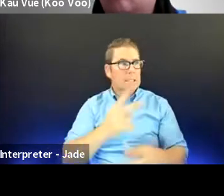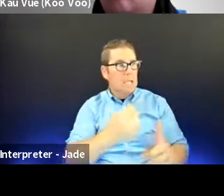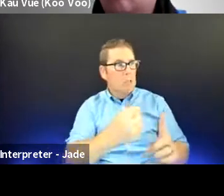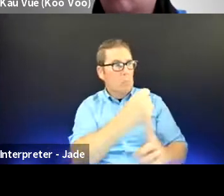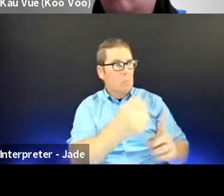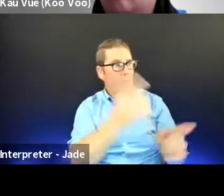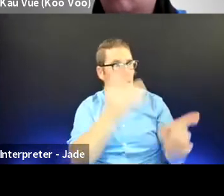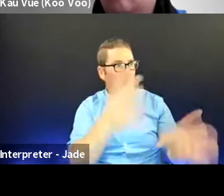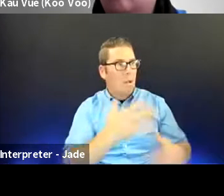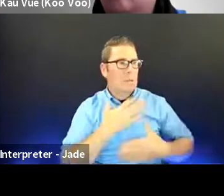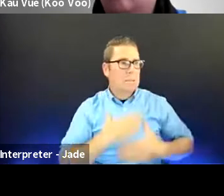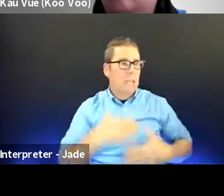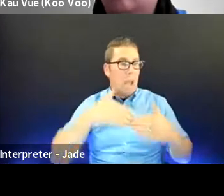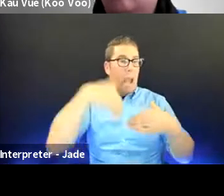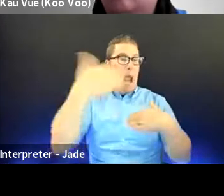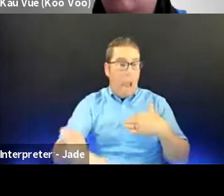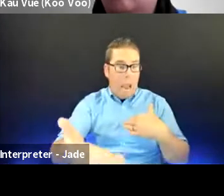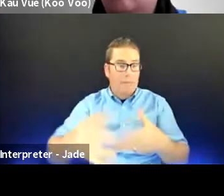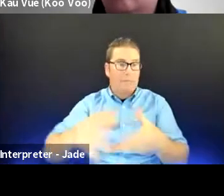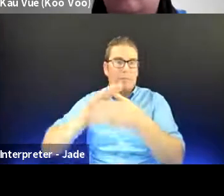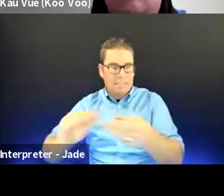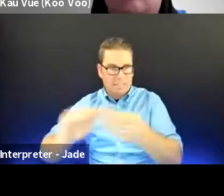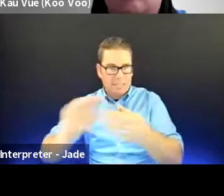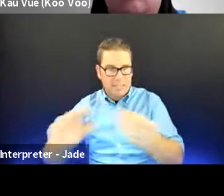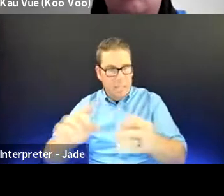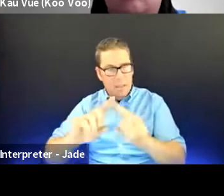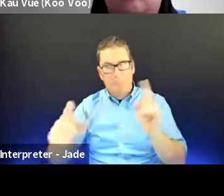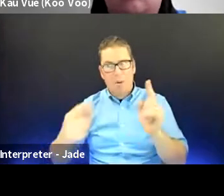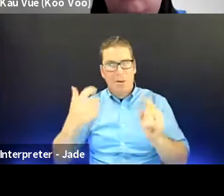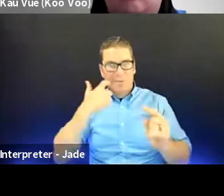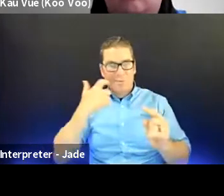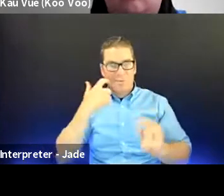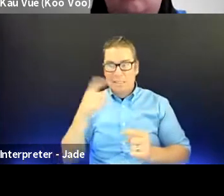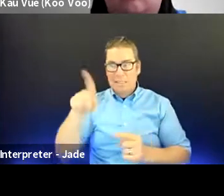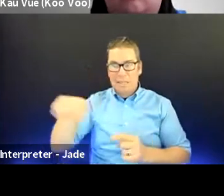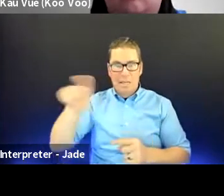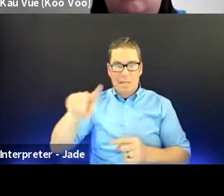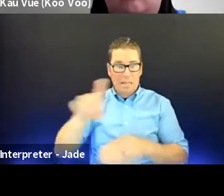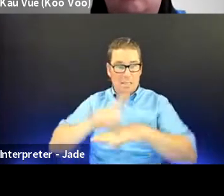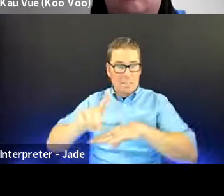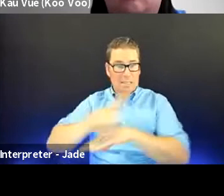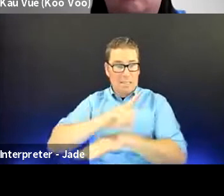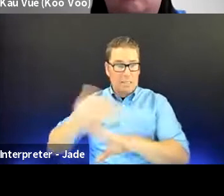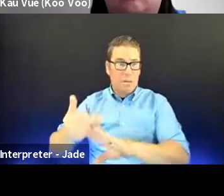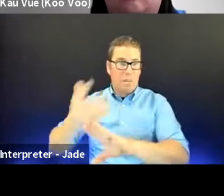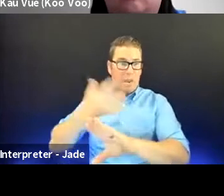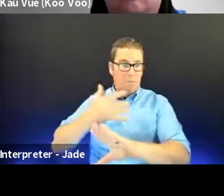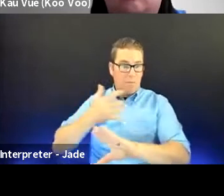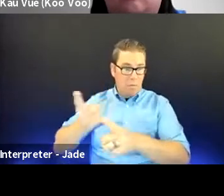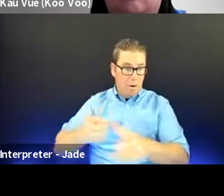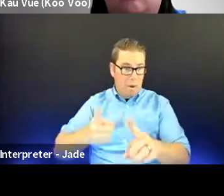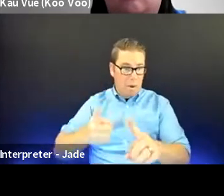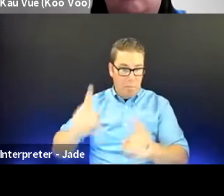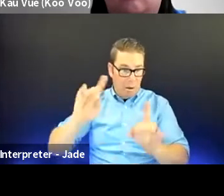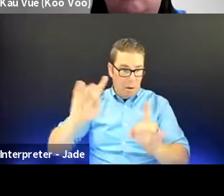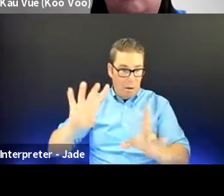the district's statement. It has meaning, especially if it goes beyond the statement. To